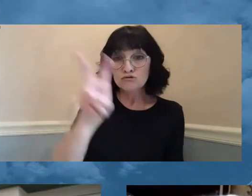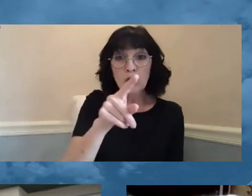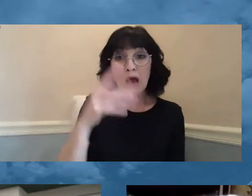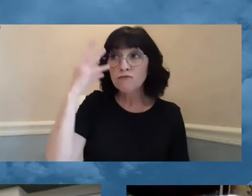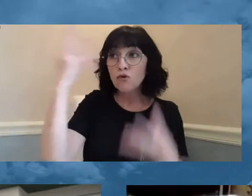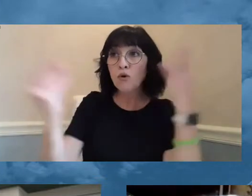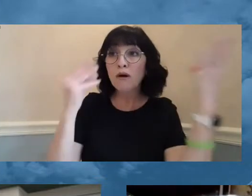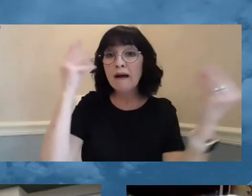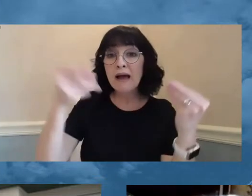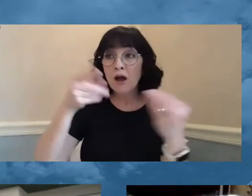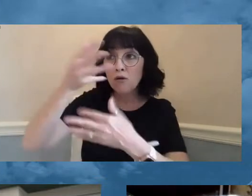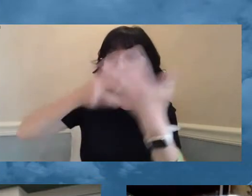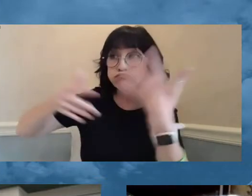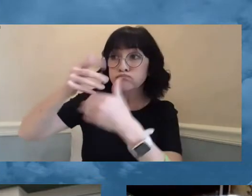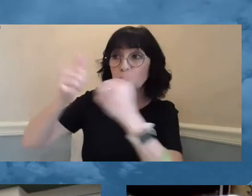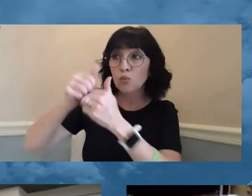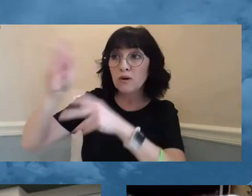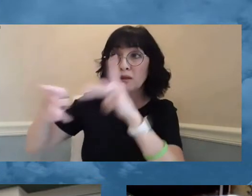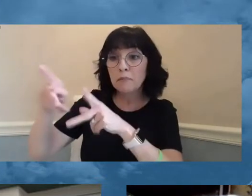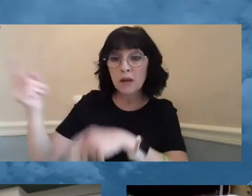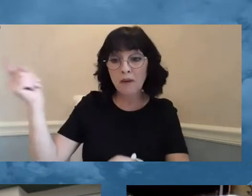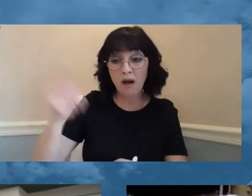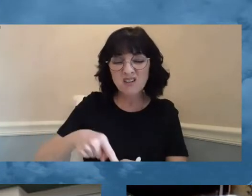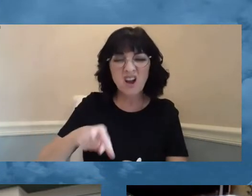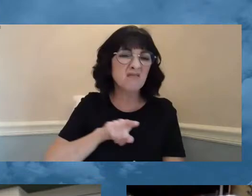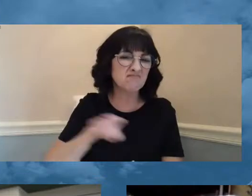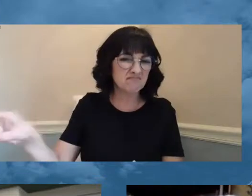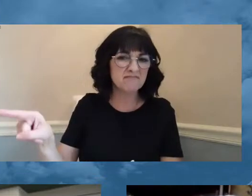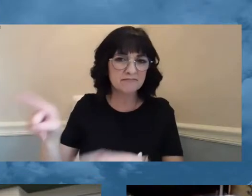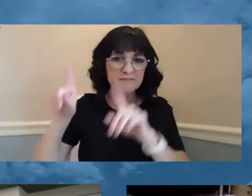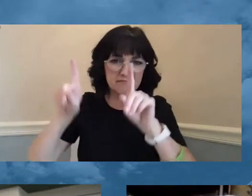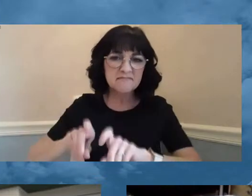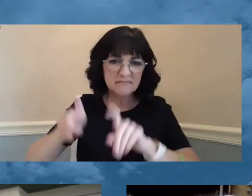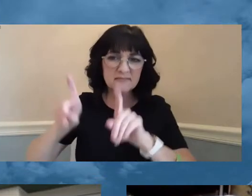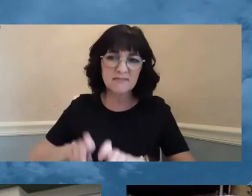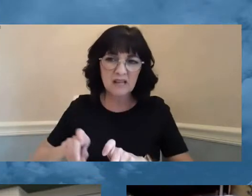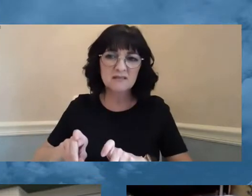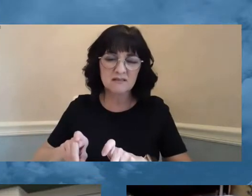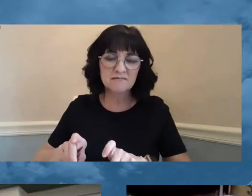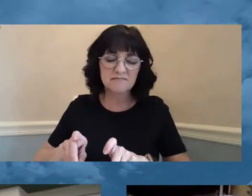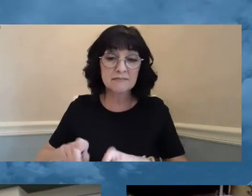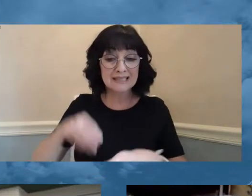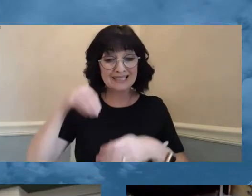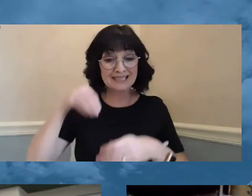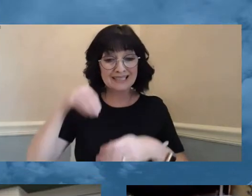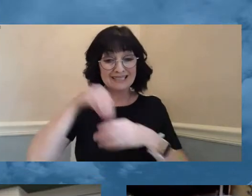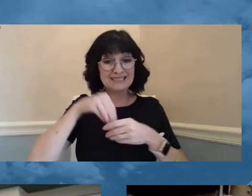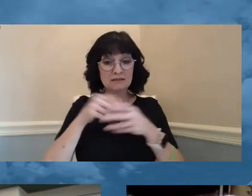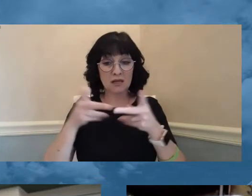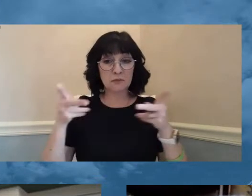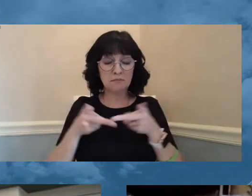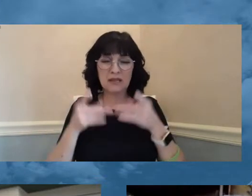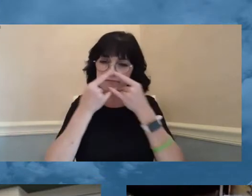like. And then wear your mask, particularly when you're indoors. Follow that instruction.